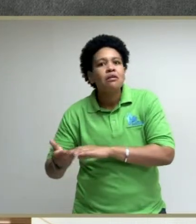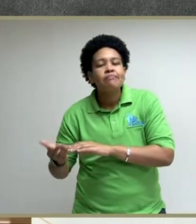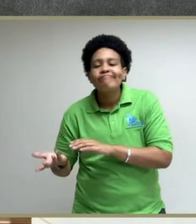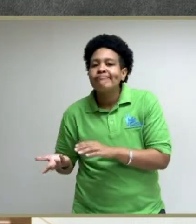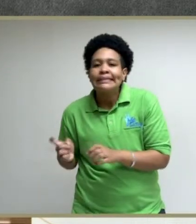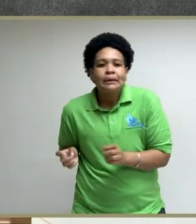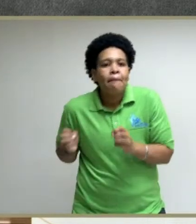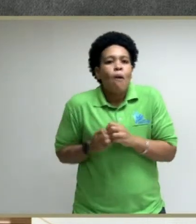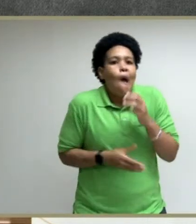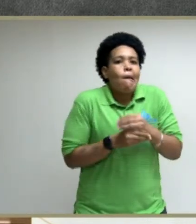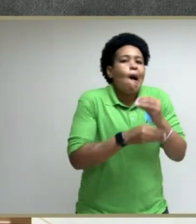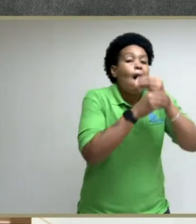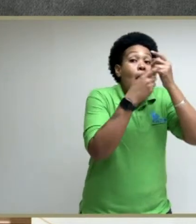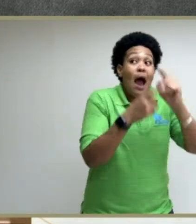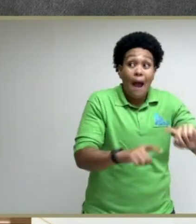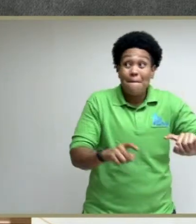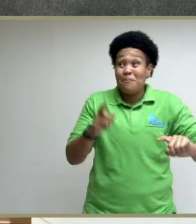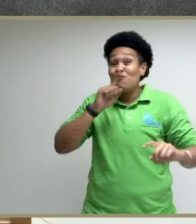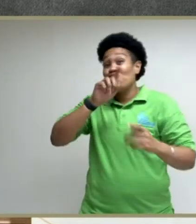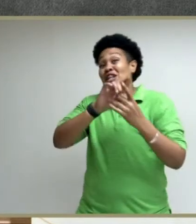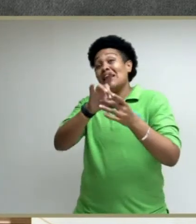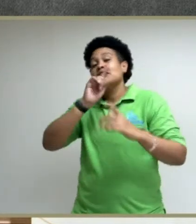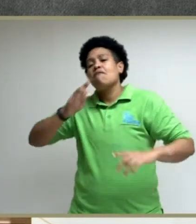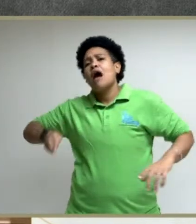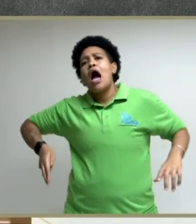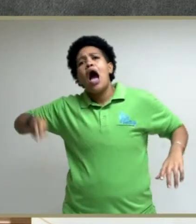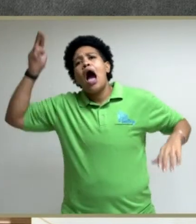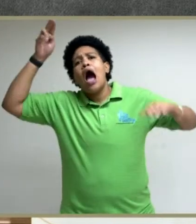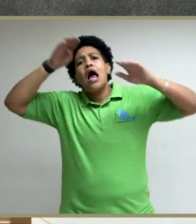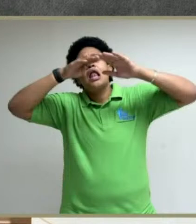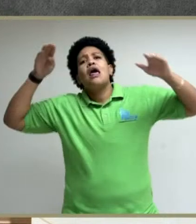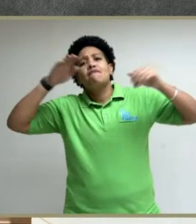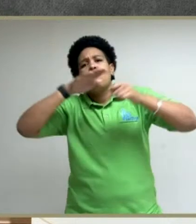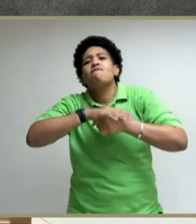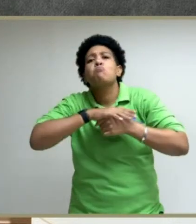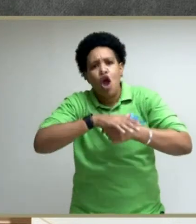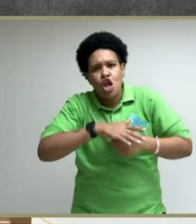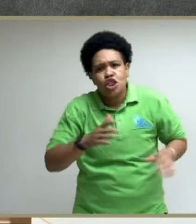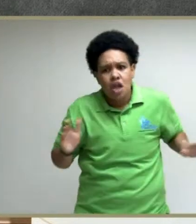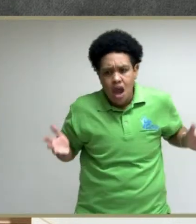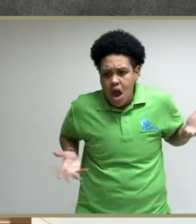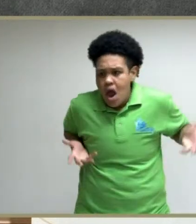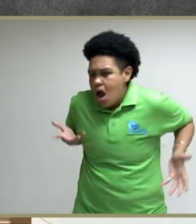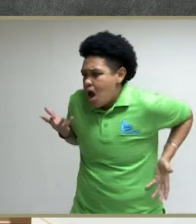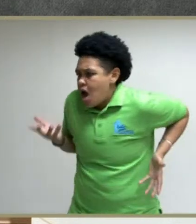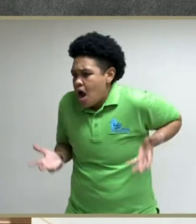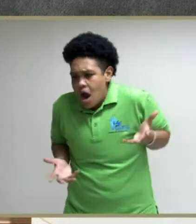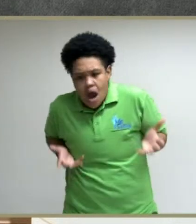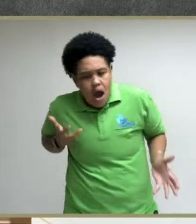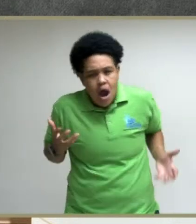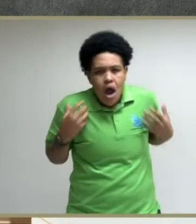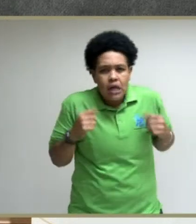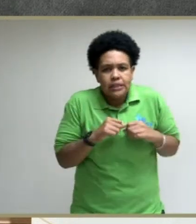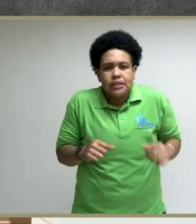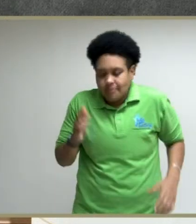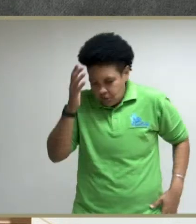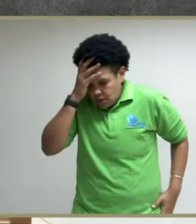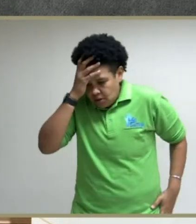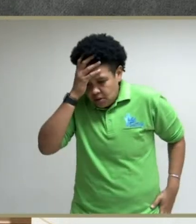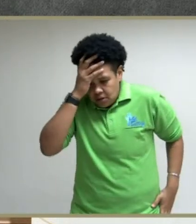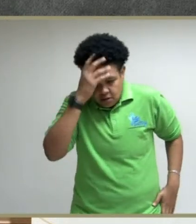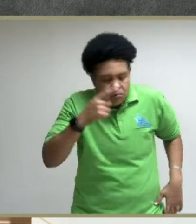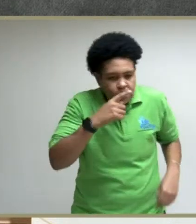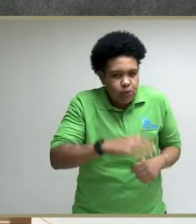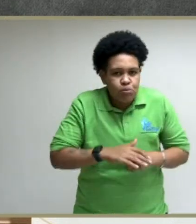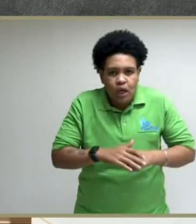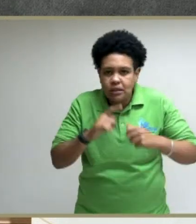have had very high level of pressure on the health system, a very high level of